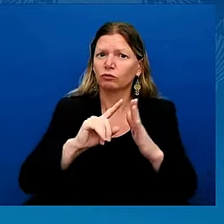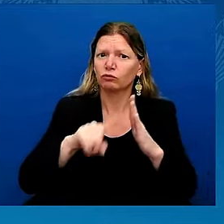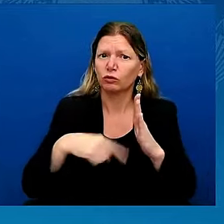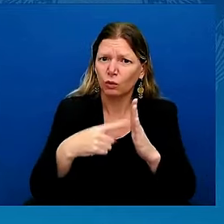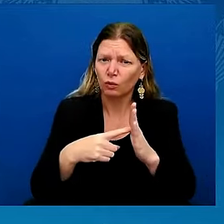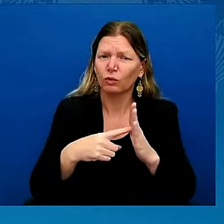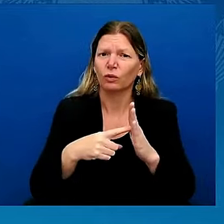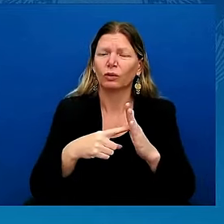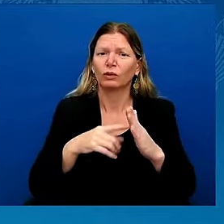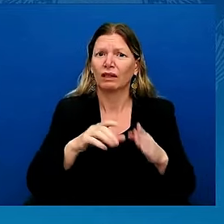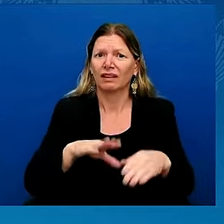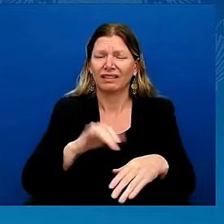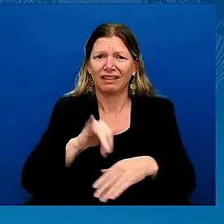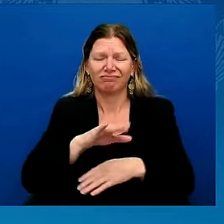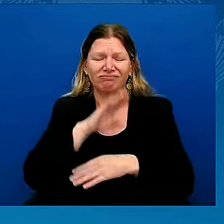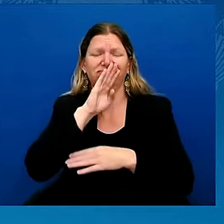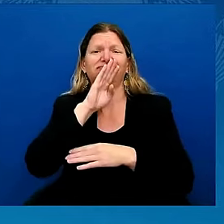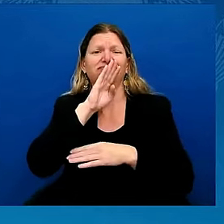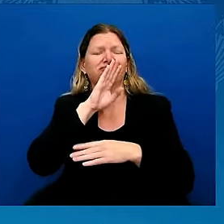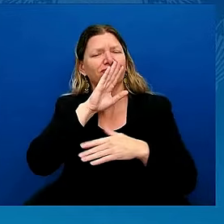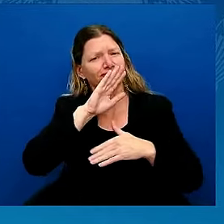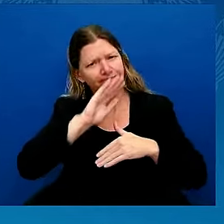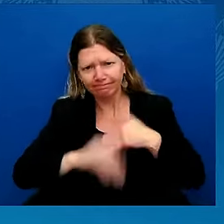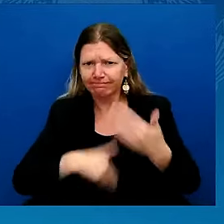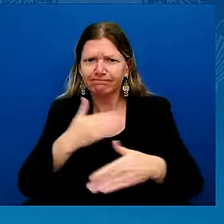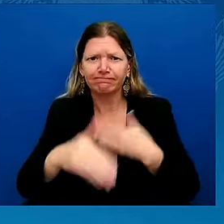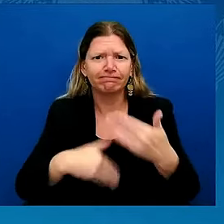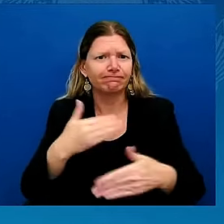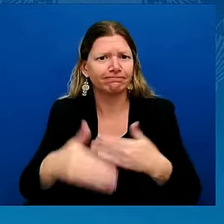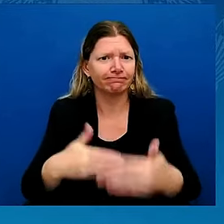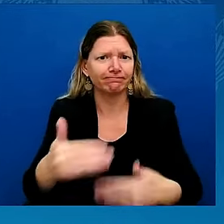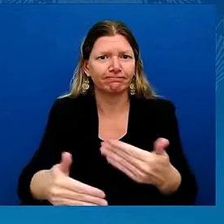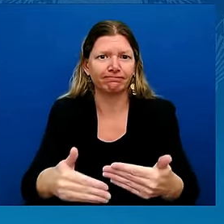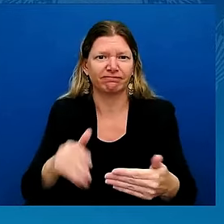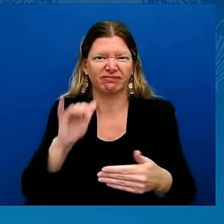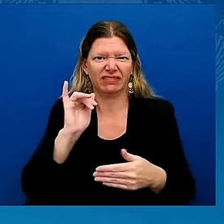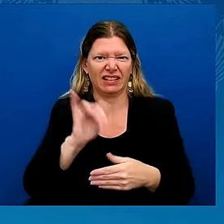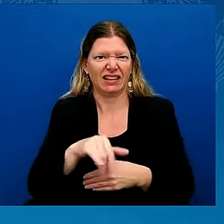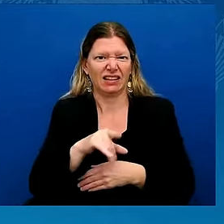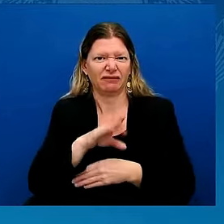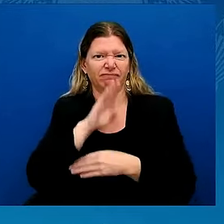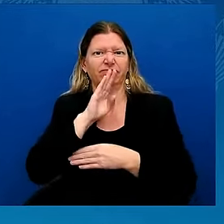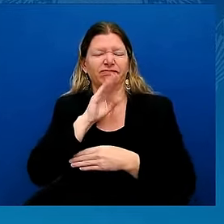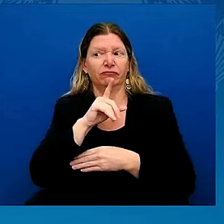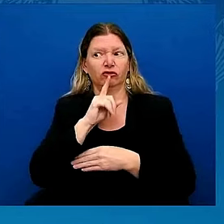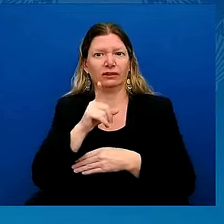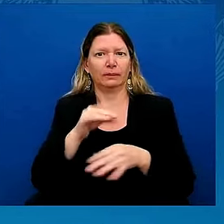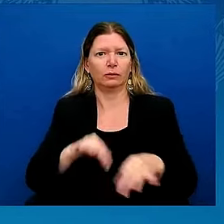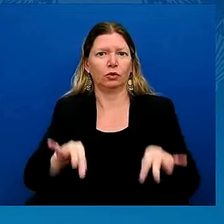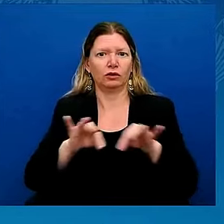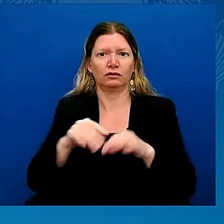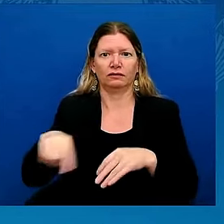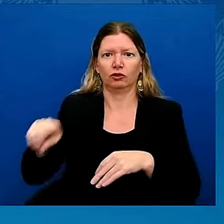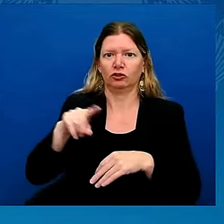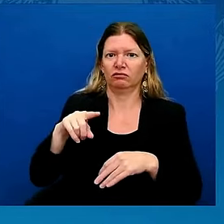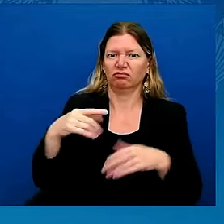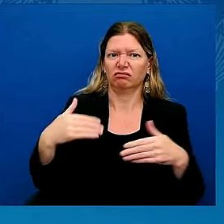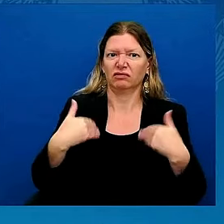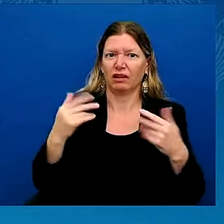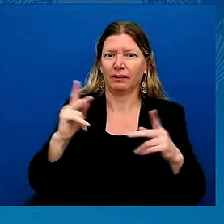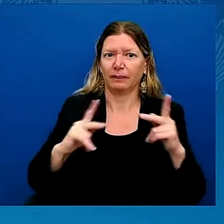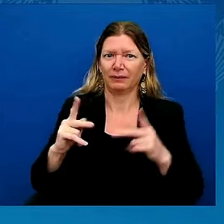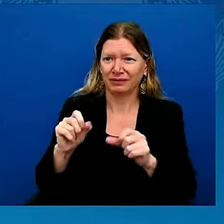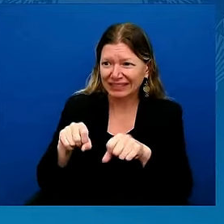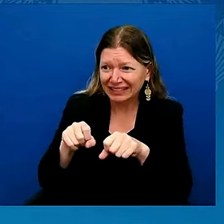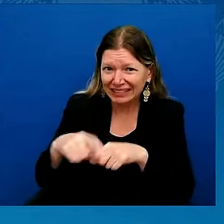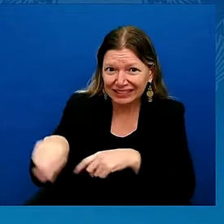crossroad, it is crucial that our young people, yes, you, our young people, register to vote and make their voices heard at